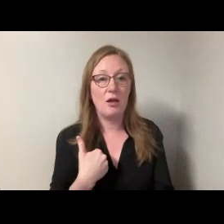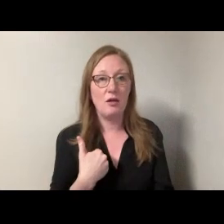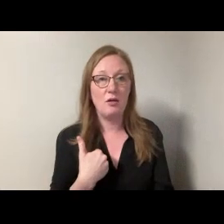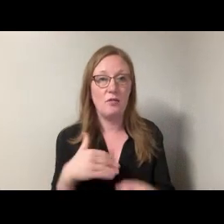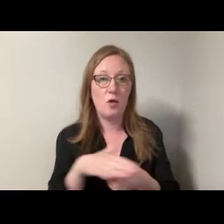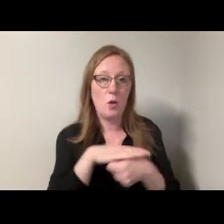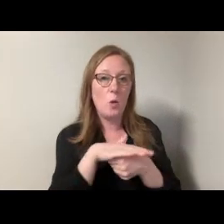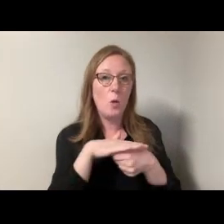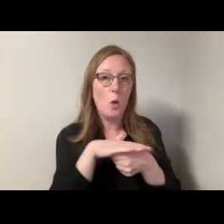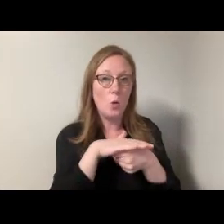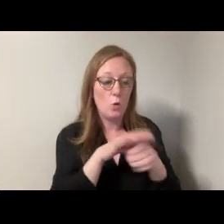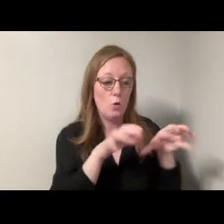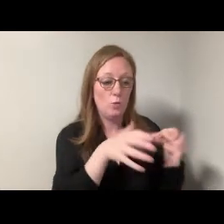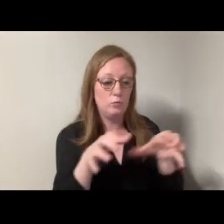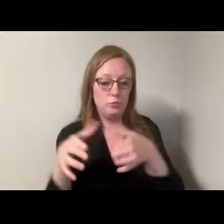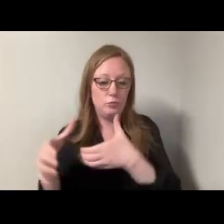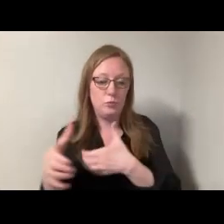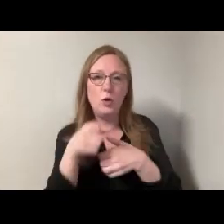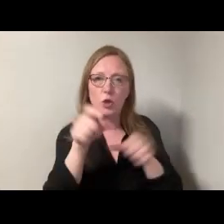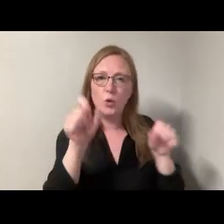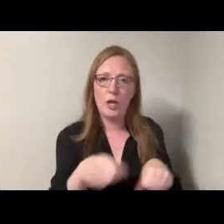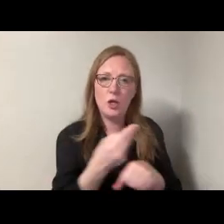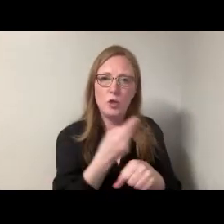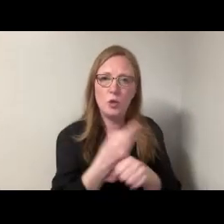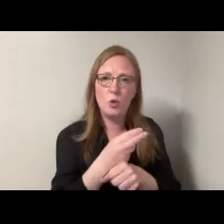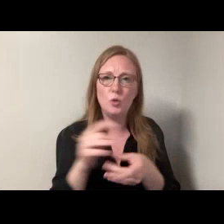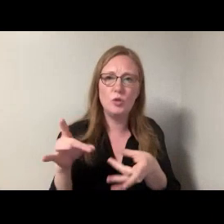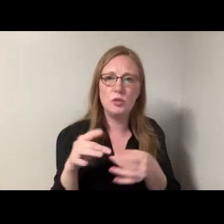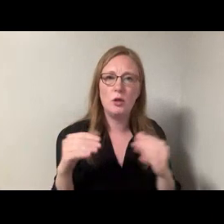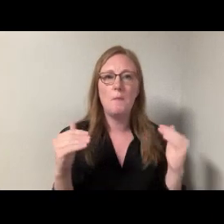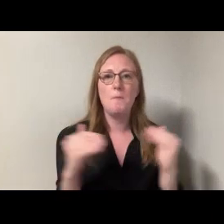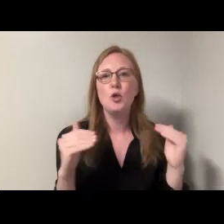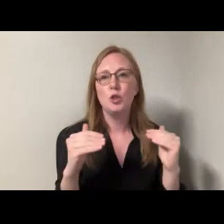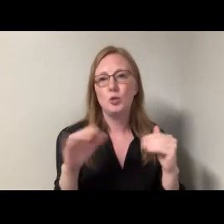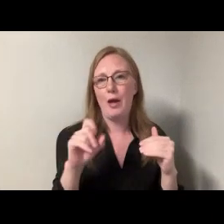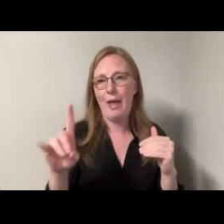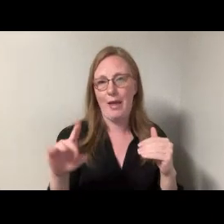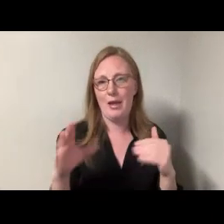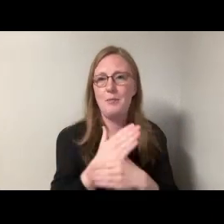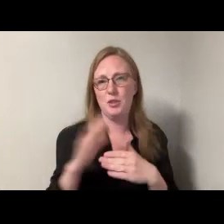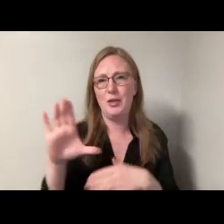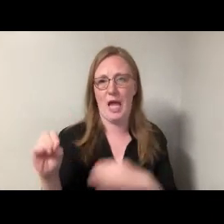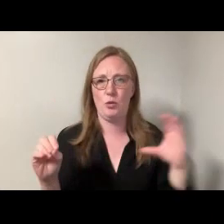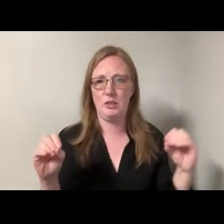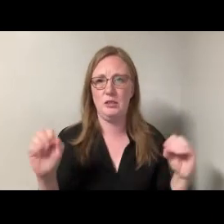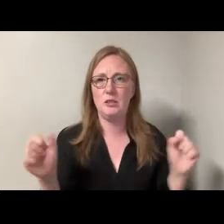local municipalities, you can use mutual aid. Mutual aid network is in between counties.